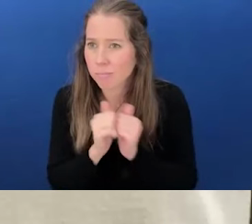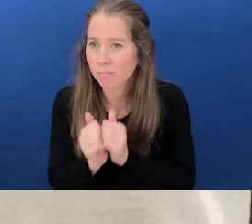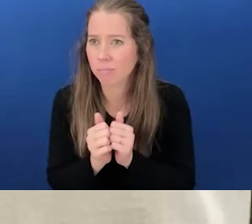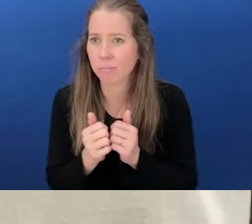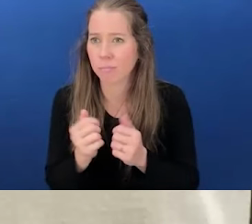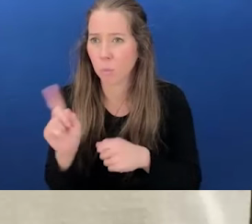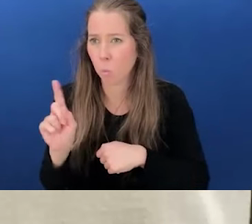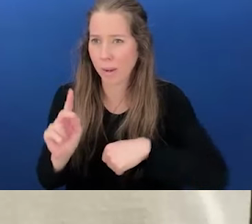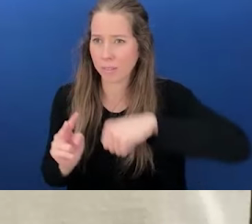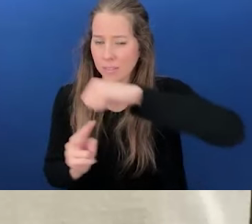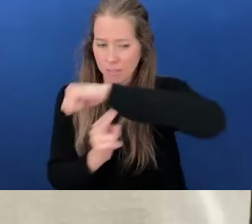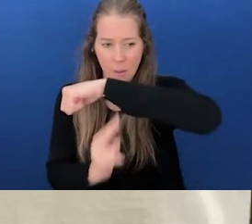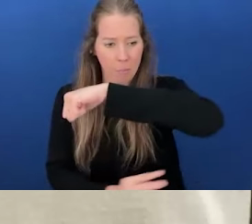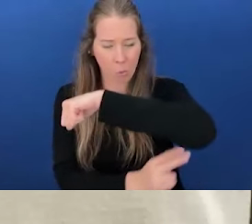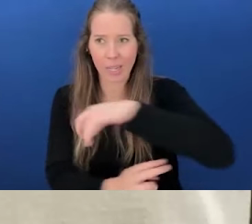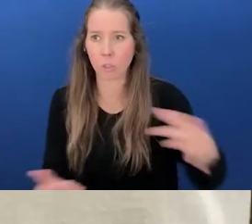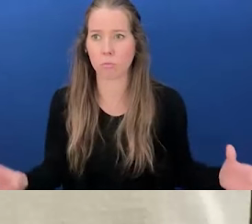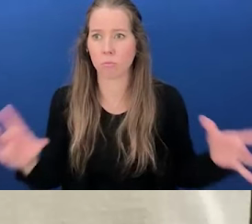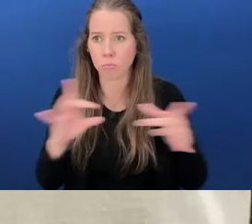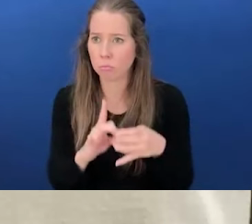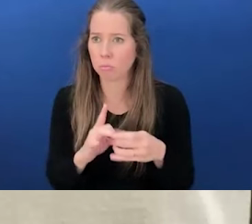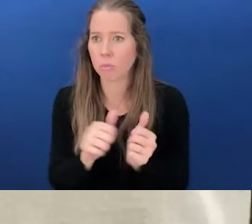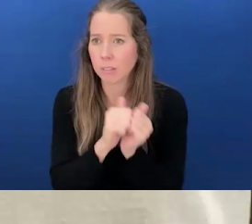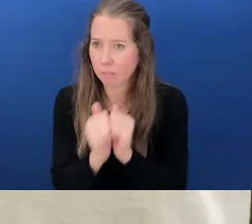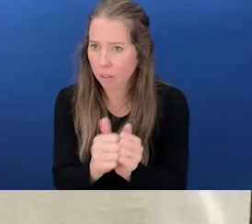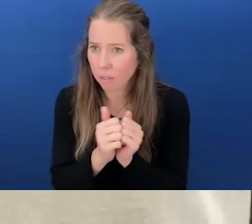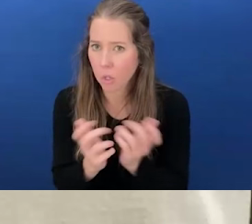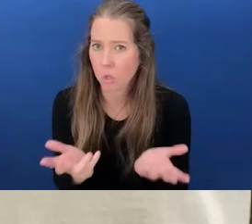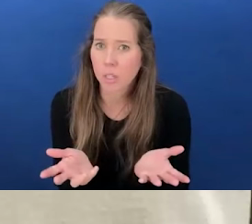bridge and collaborate together? Because,